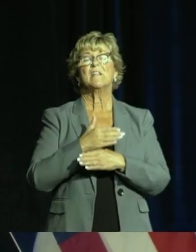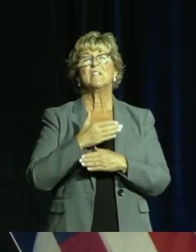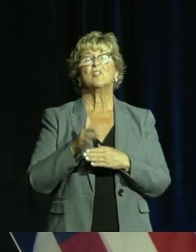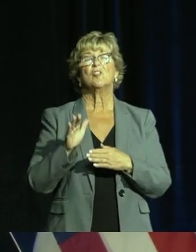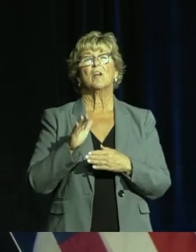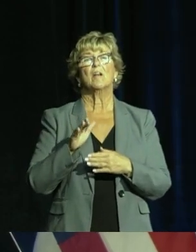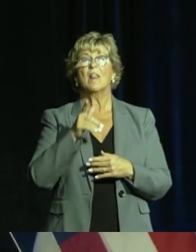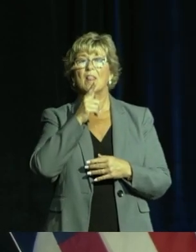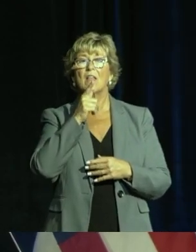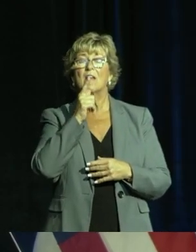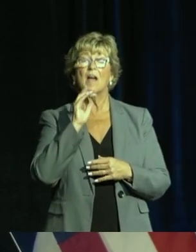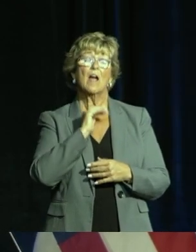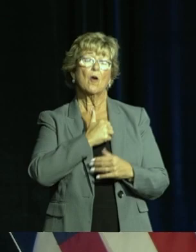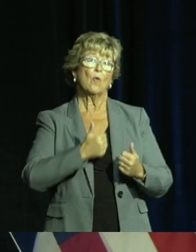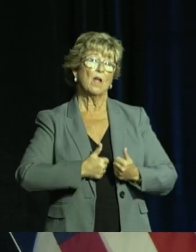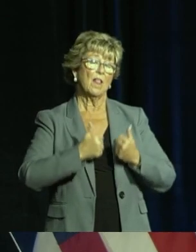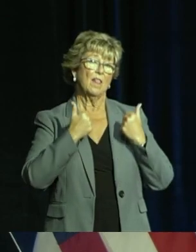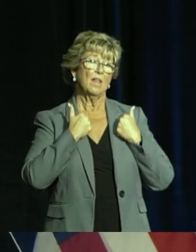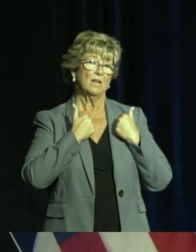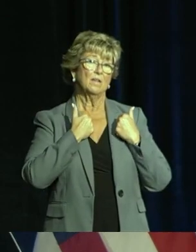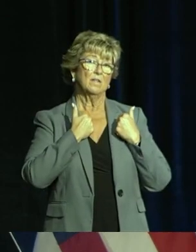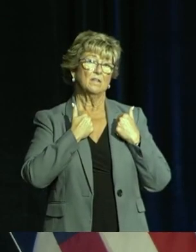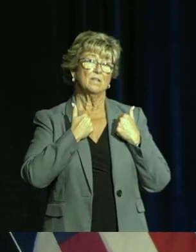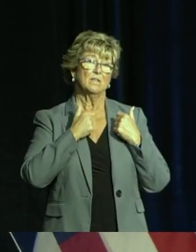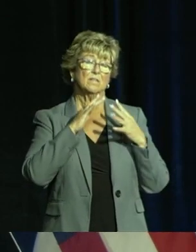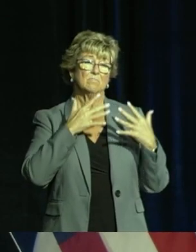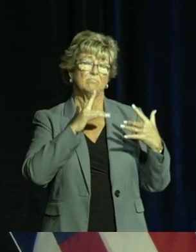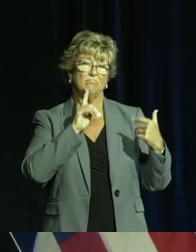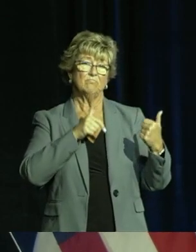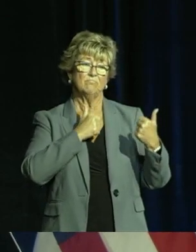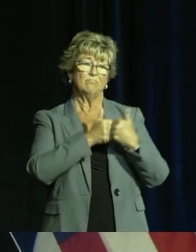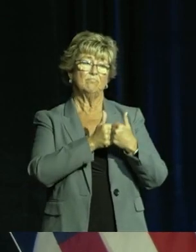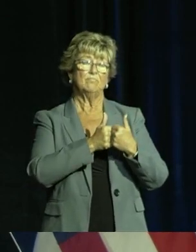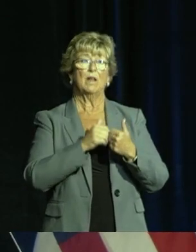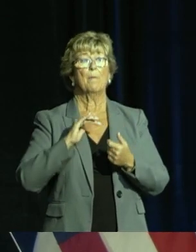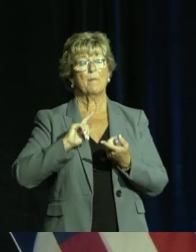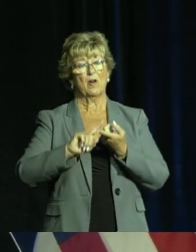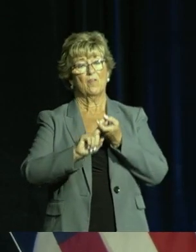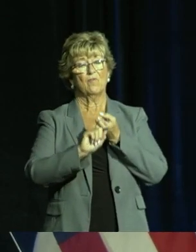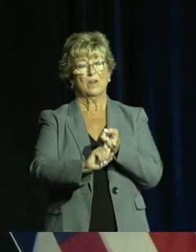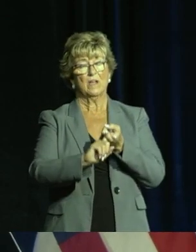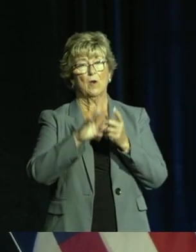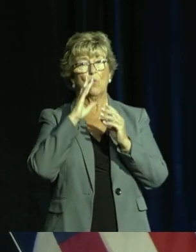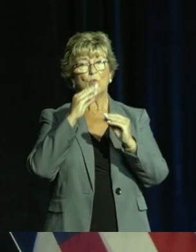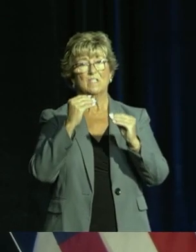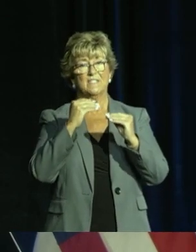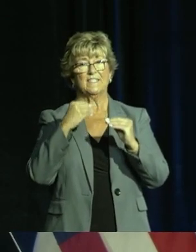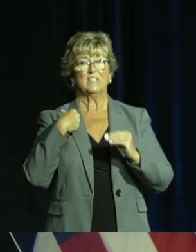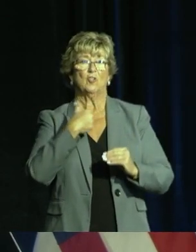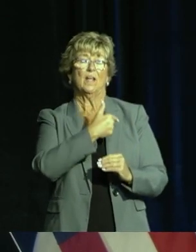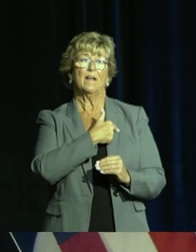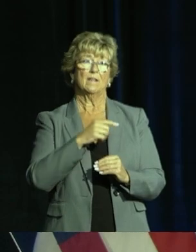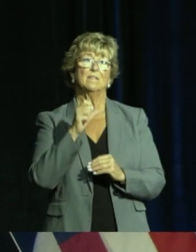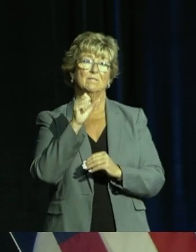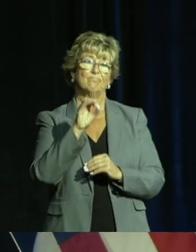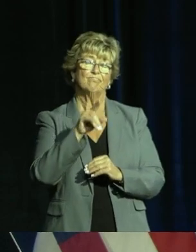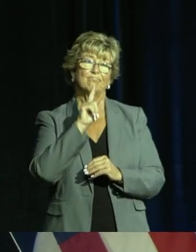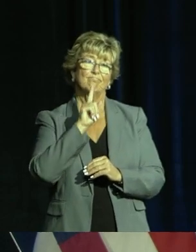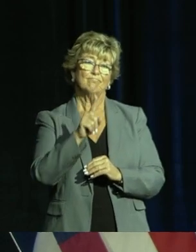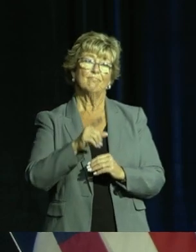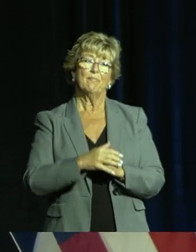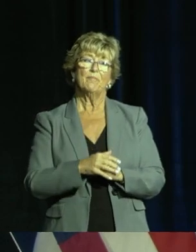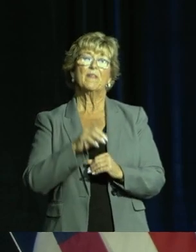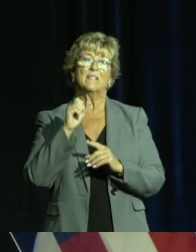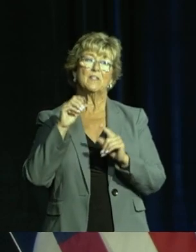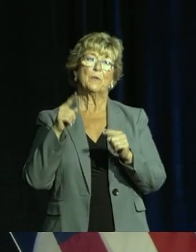said, "Our lives as friends may bring challenges, but our friendship will teach us." So it did, so